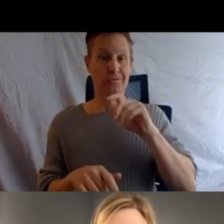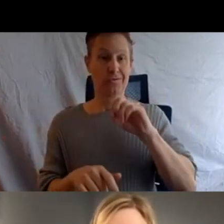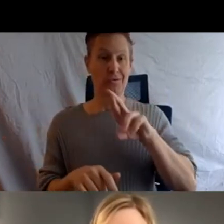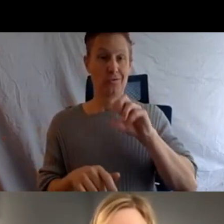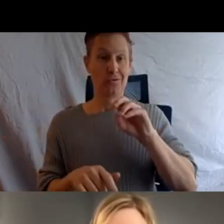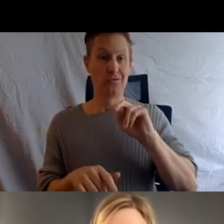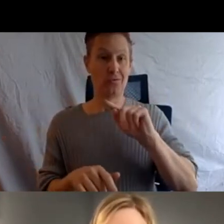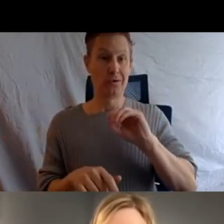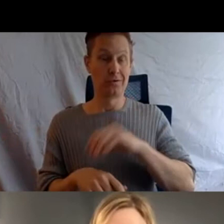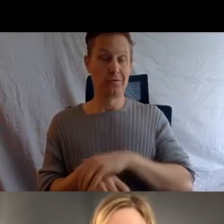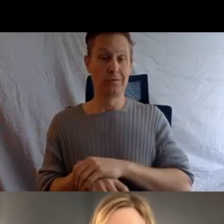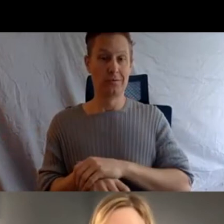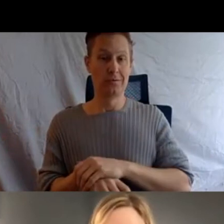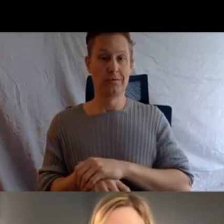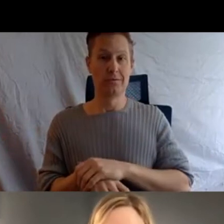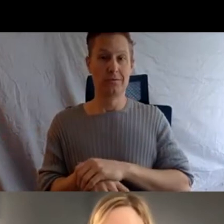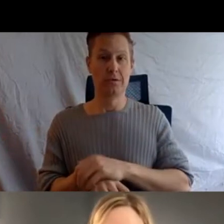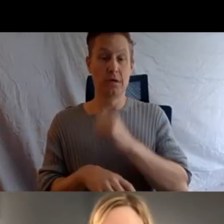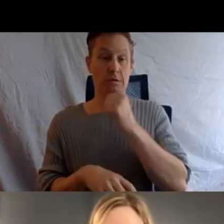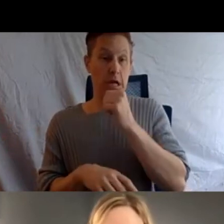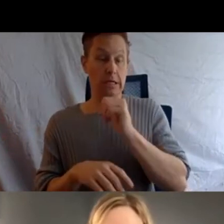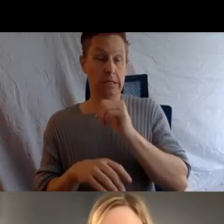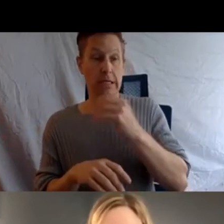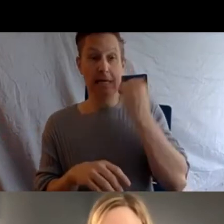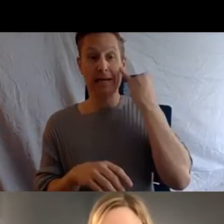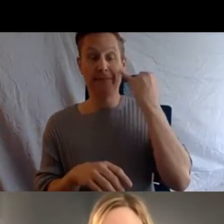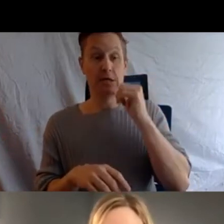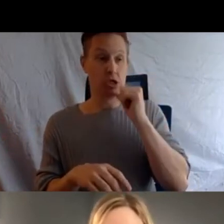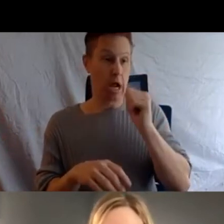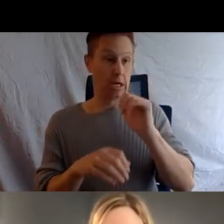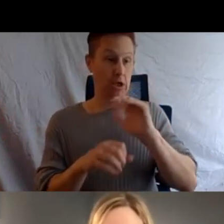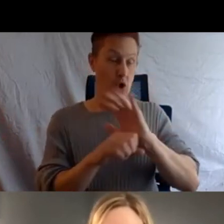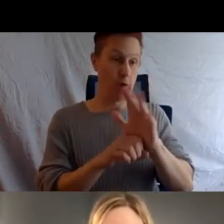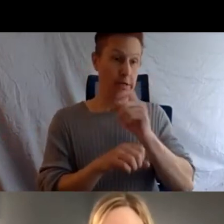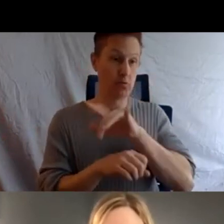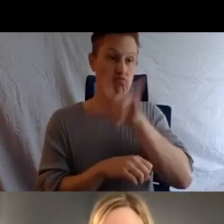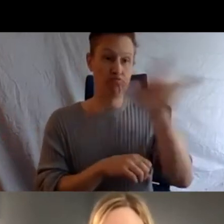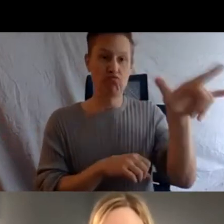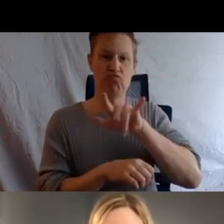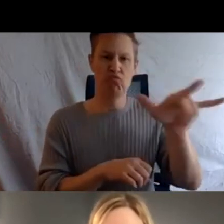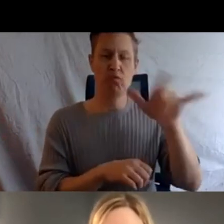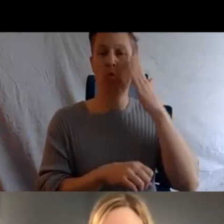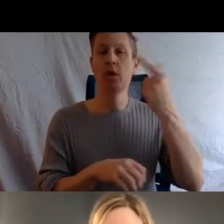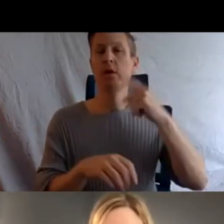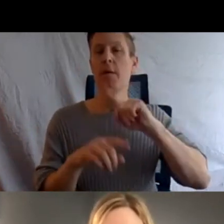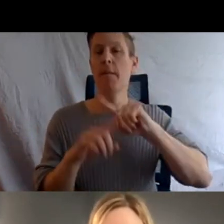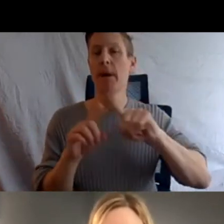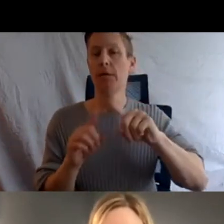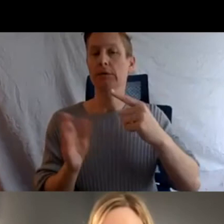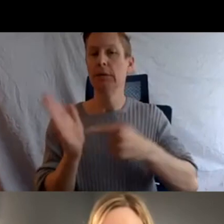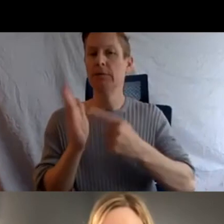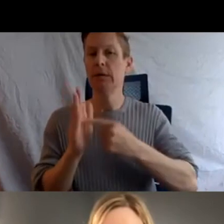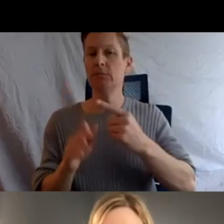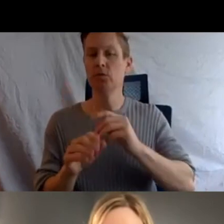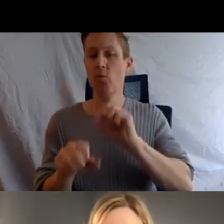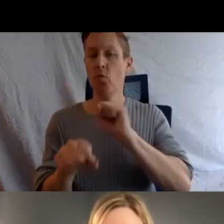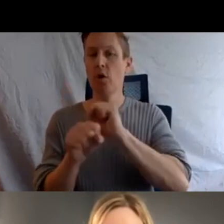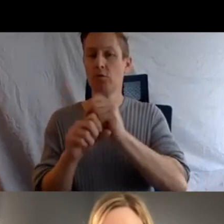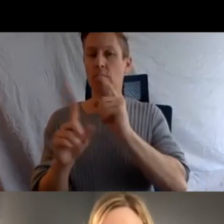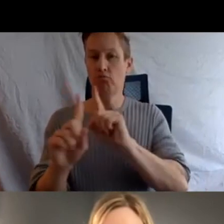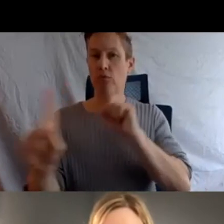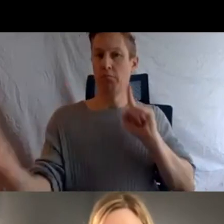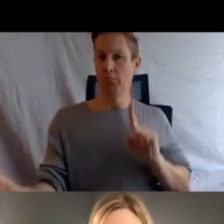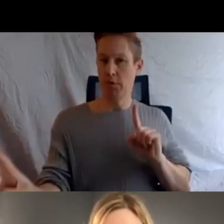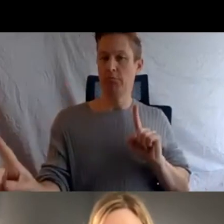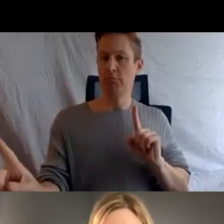it wasn't COVID, we probably would have flown him out for a couple of times, but he still would have had to work remotely. And now with all the remote work,